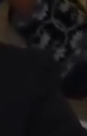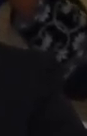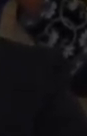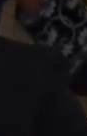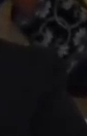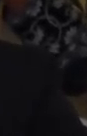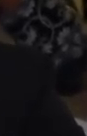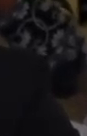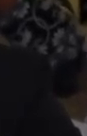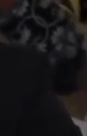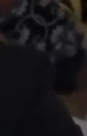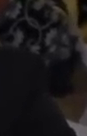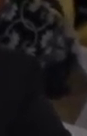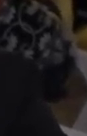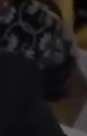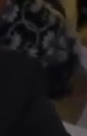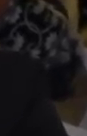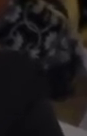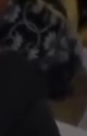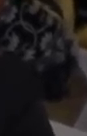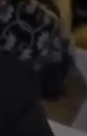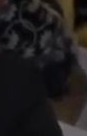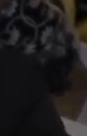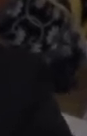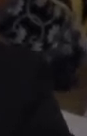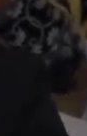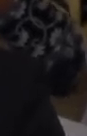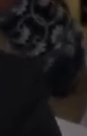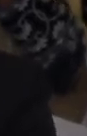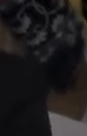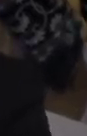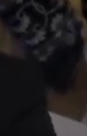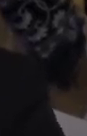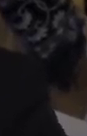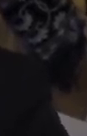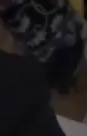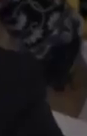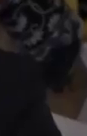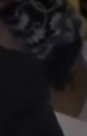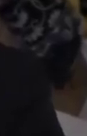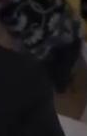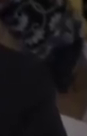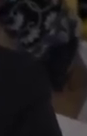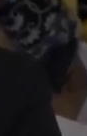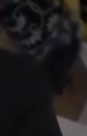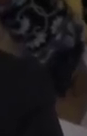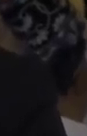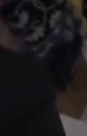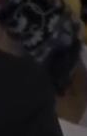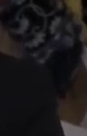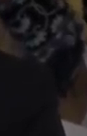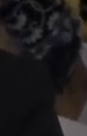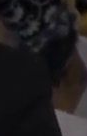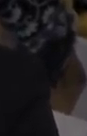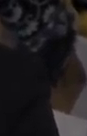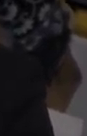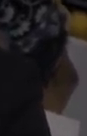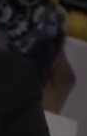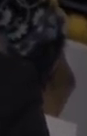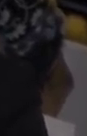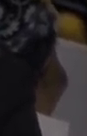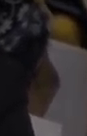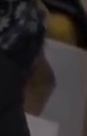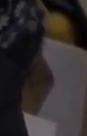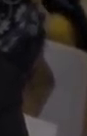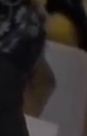and fair. And does the heads of missions believe that the IEC should conclude its investigation